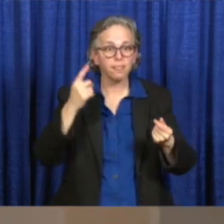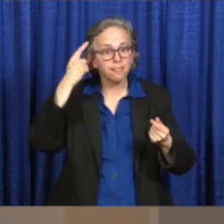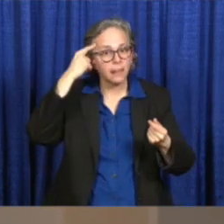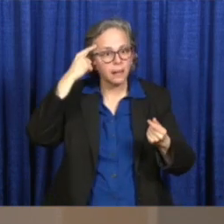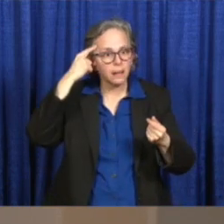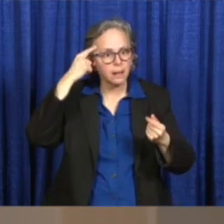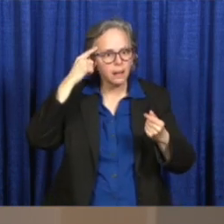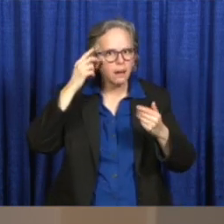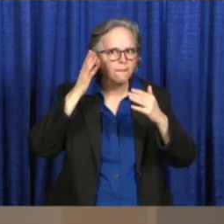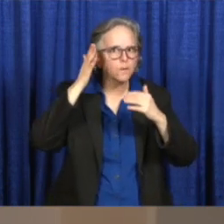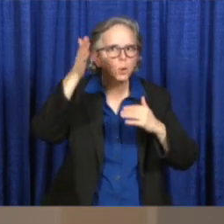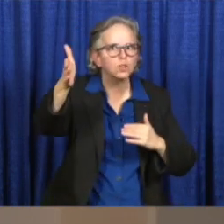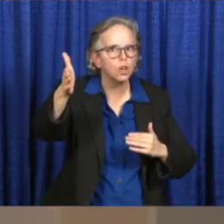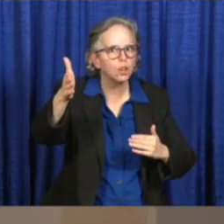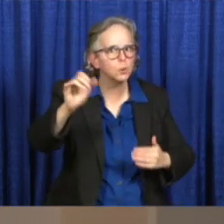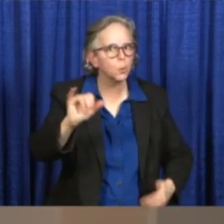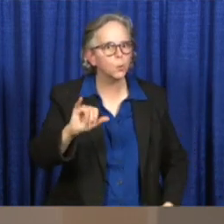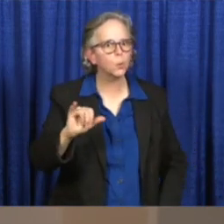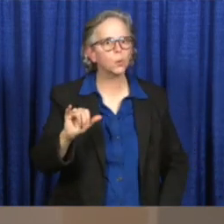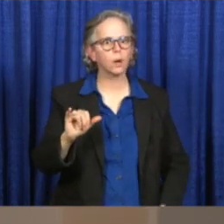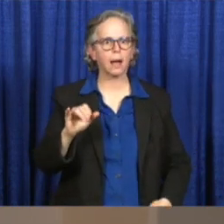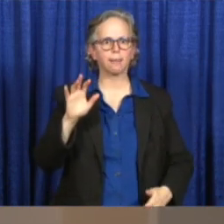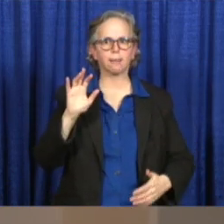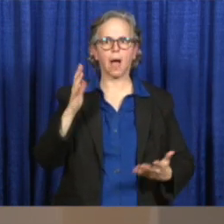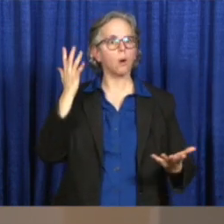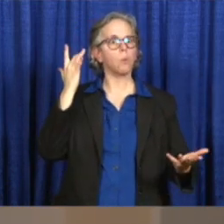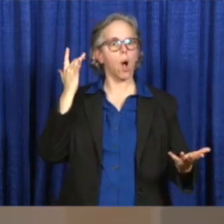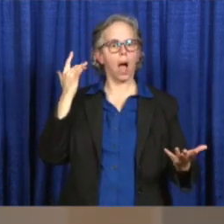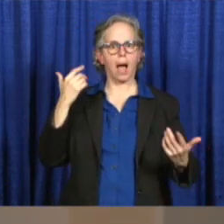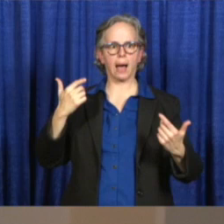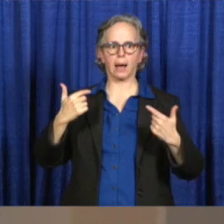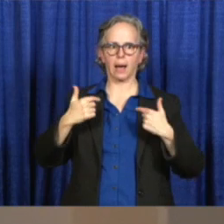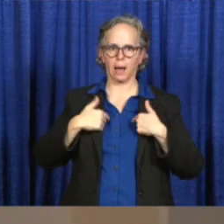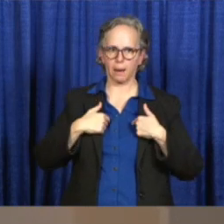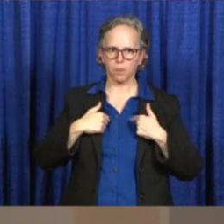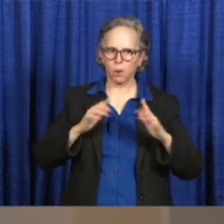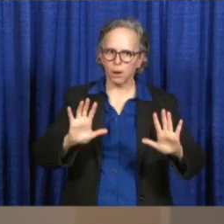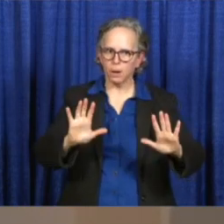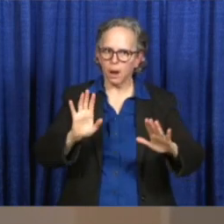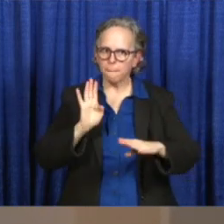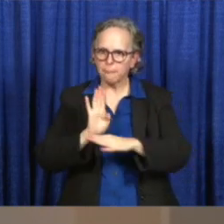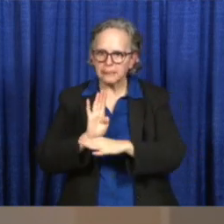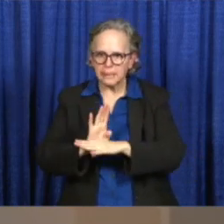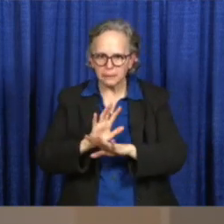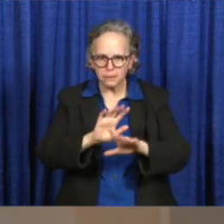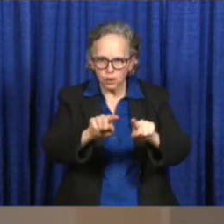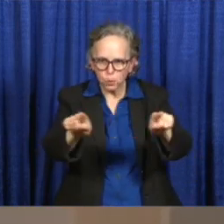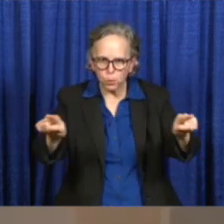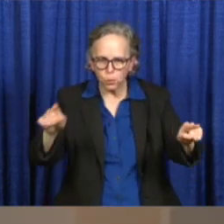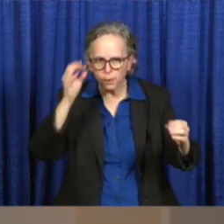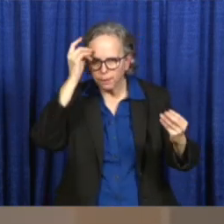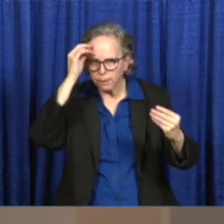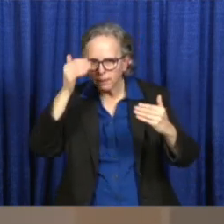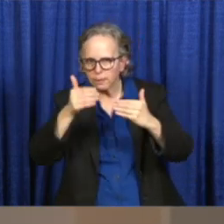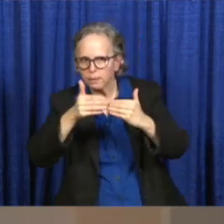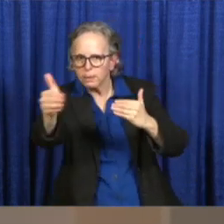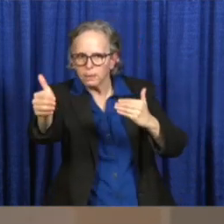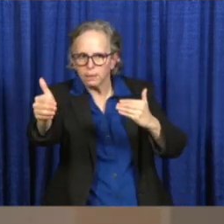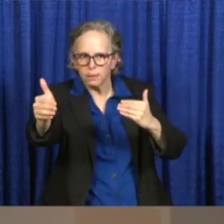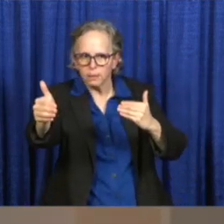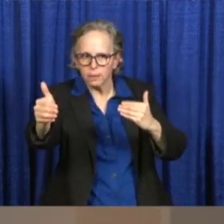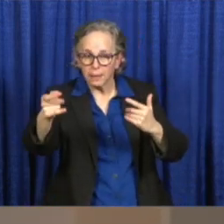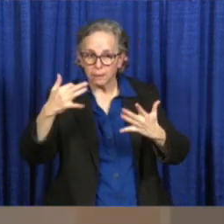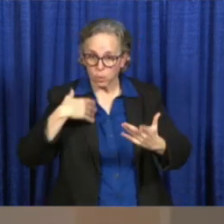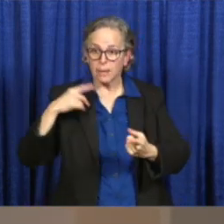going to deal with those things. That's why I continue to say that for businesses, understand even when we ease our way out of this, you're